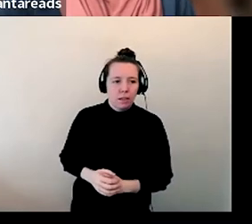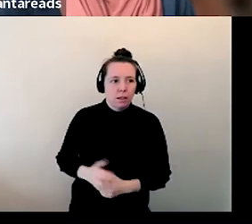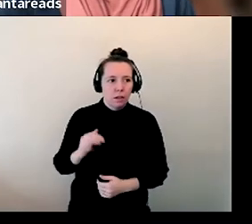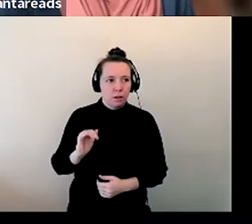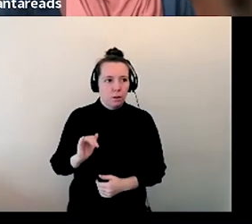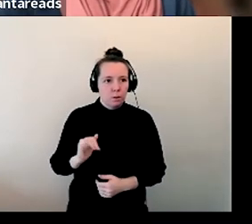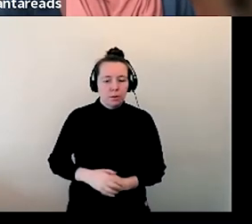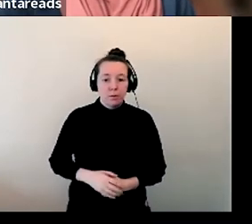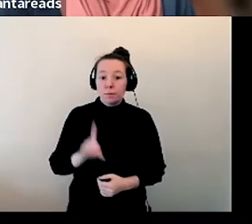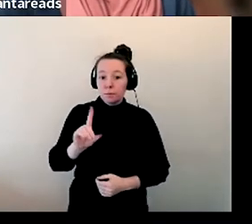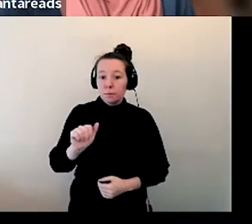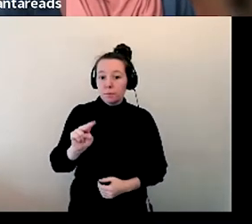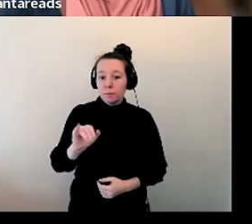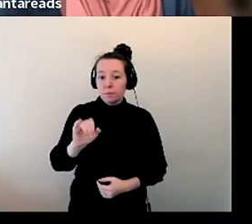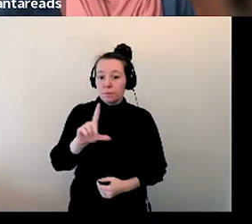this question. Yeah.